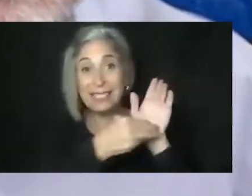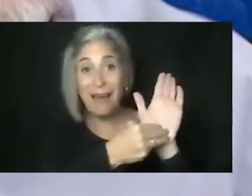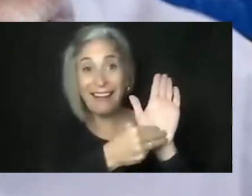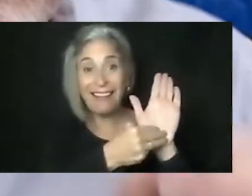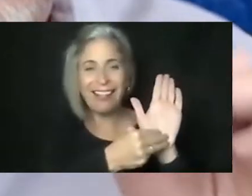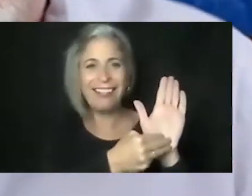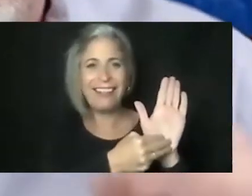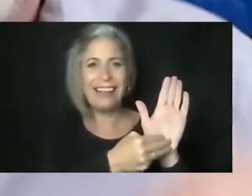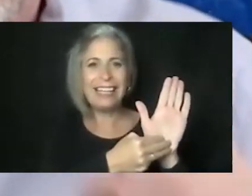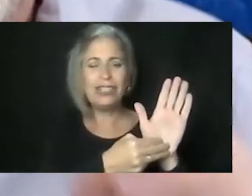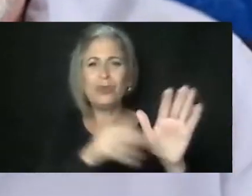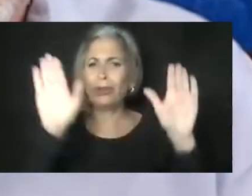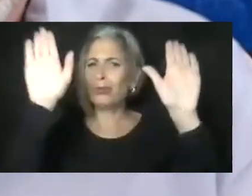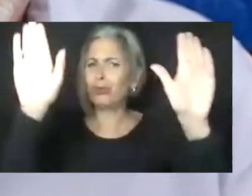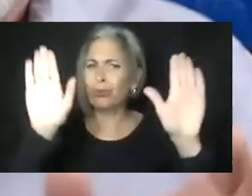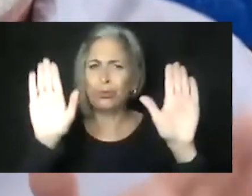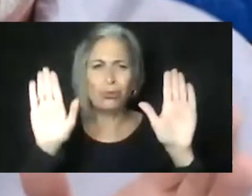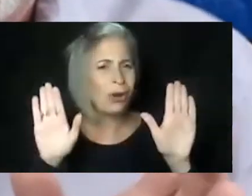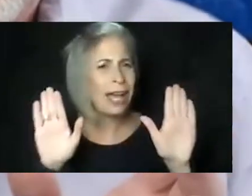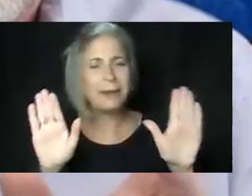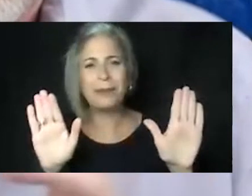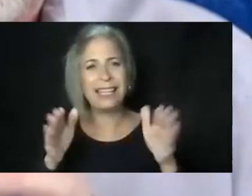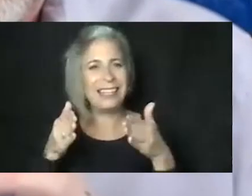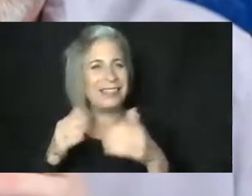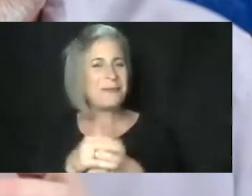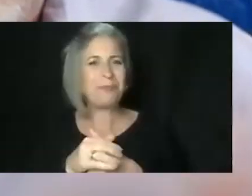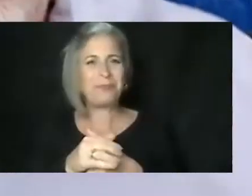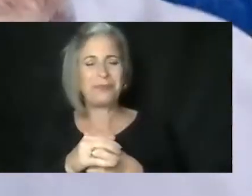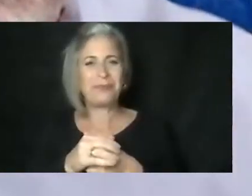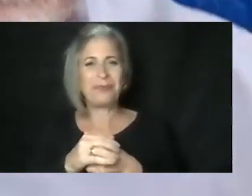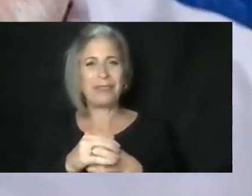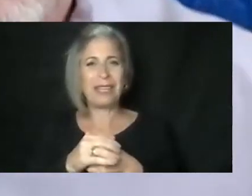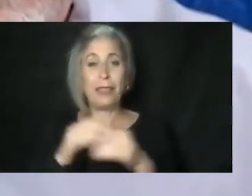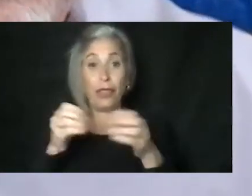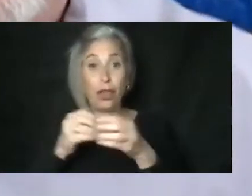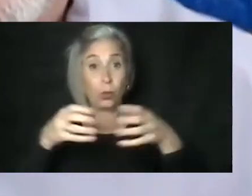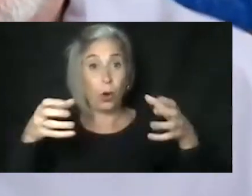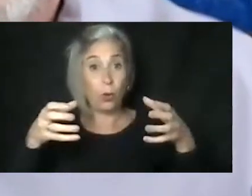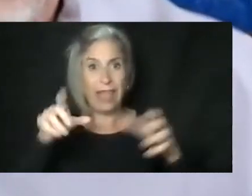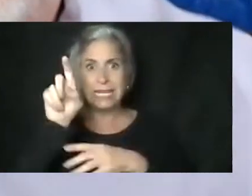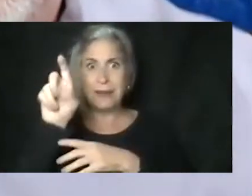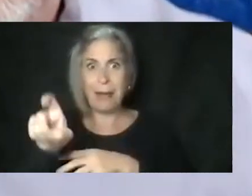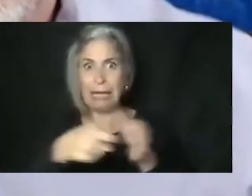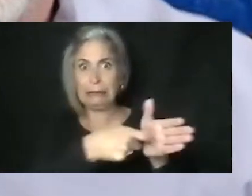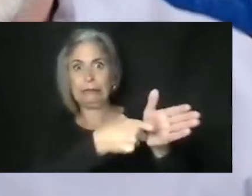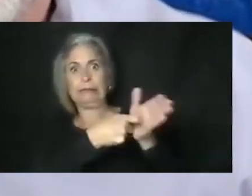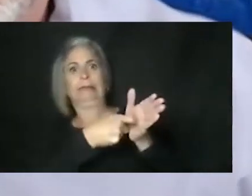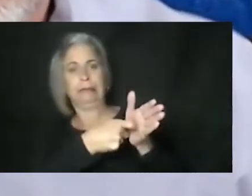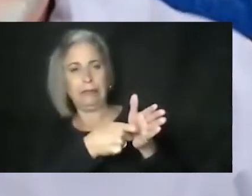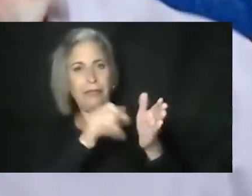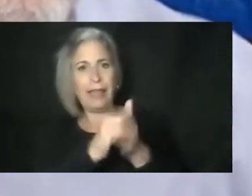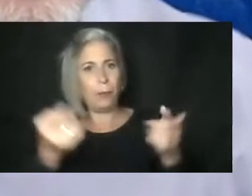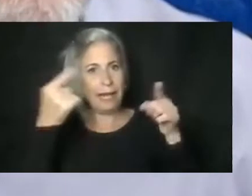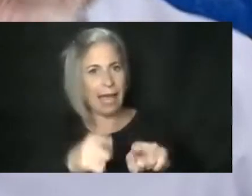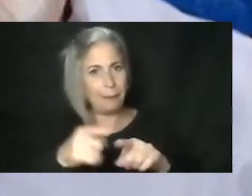you guys like being incredibly well positioned to like the enormous growth and demand that's going to be happening in the next few